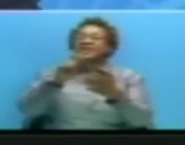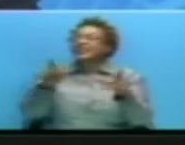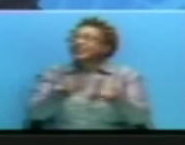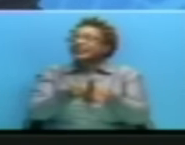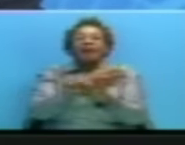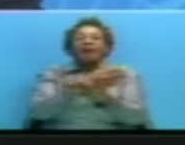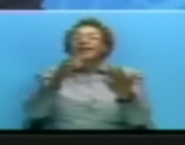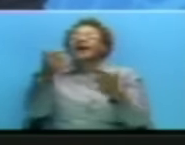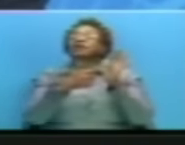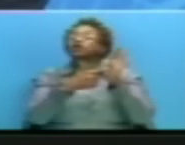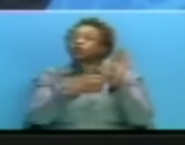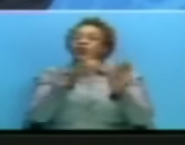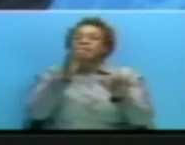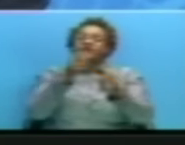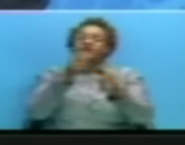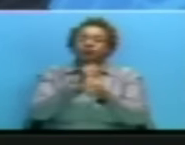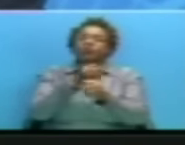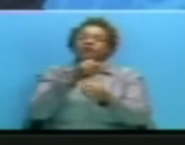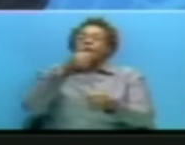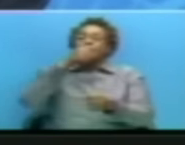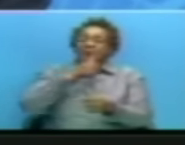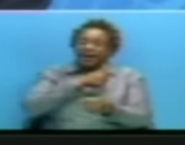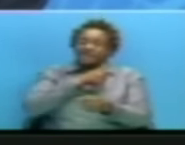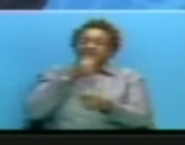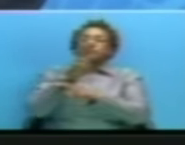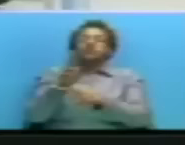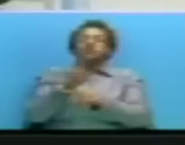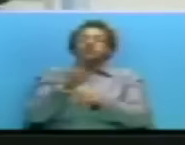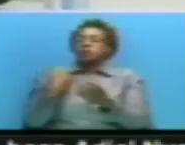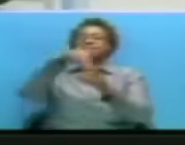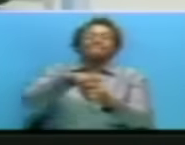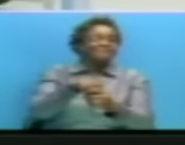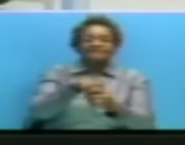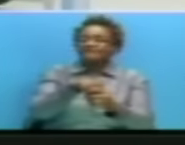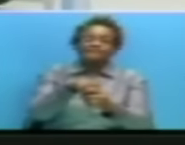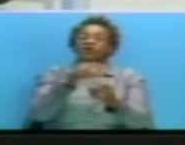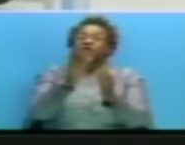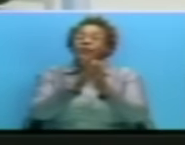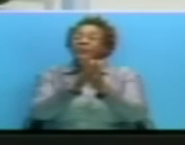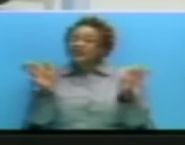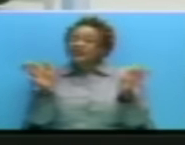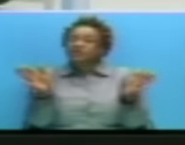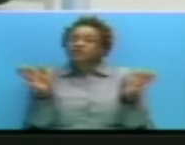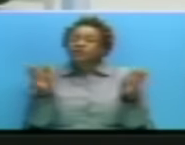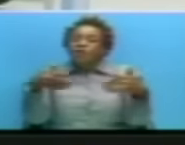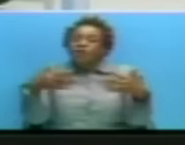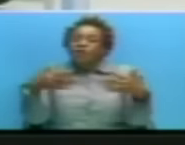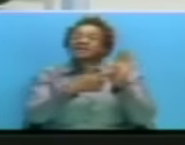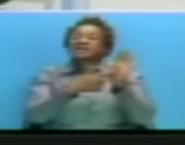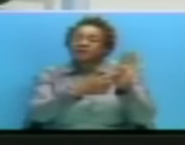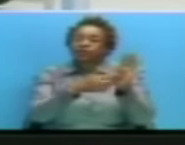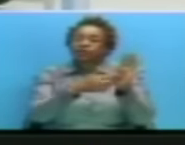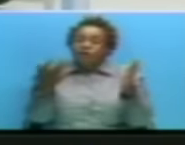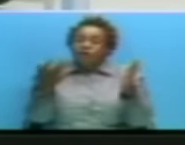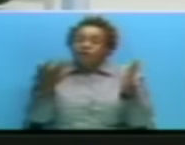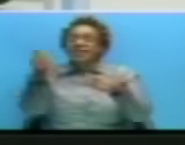All right. If you do it for your own private consumption, we don't come in. Okay. But if you're doing it for publication or for exhibition or for